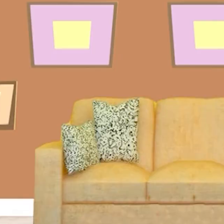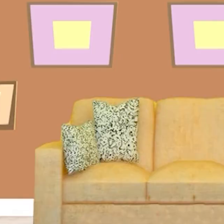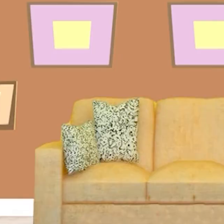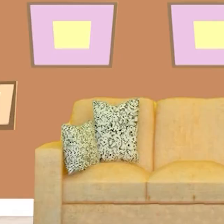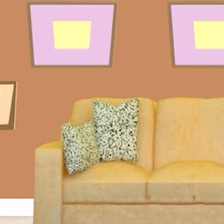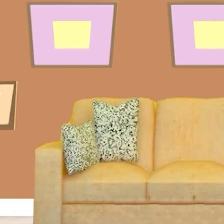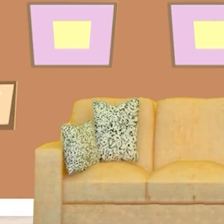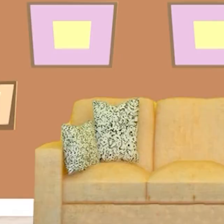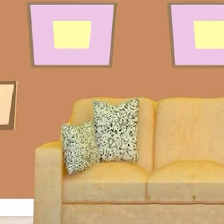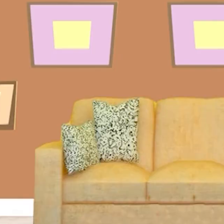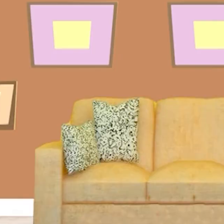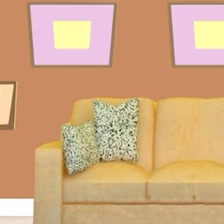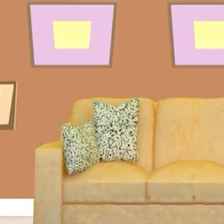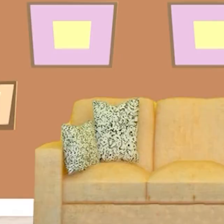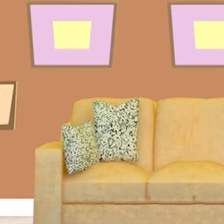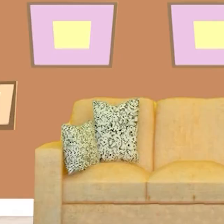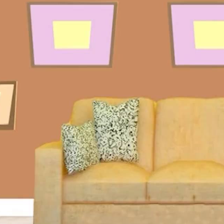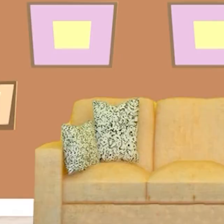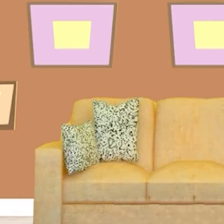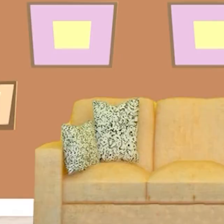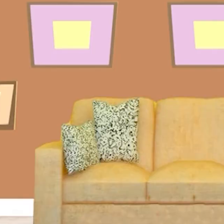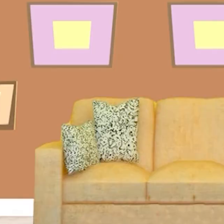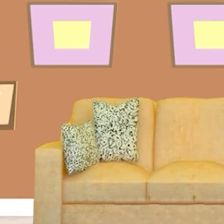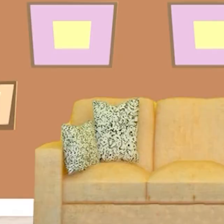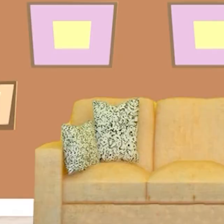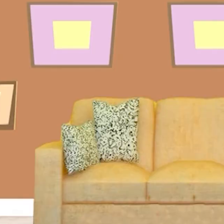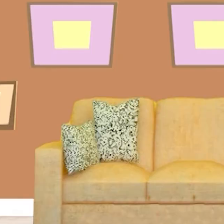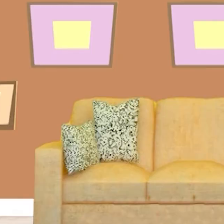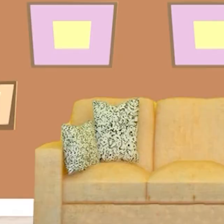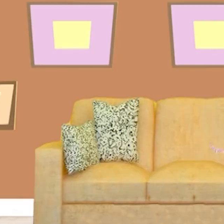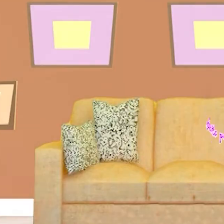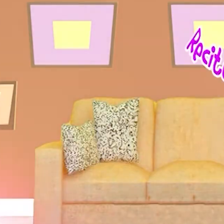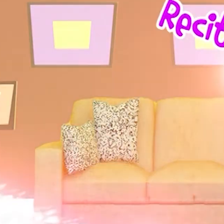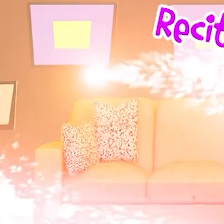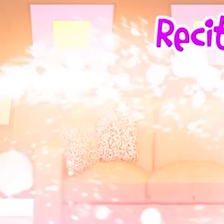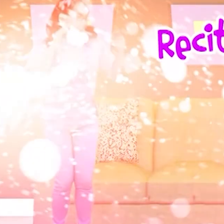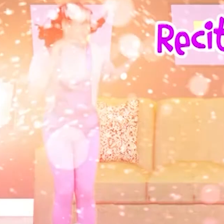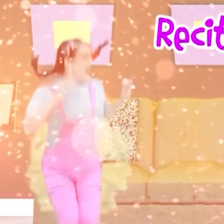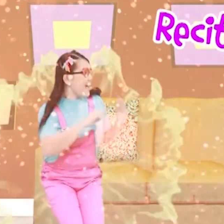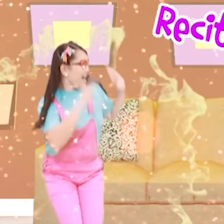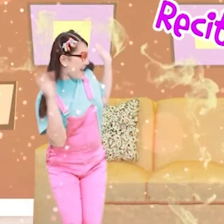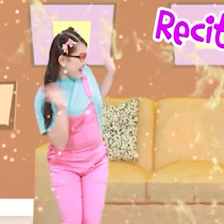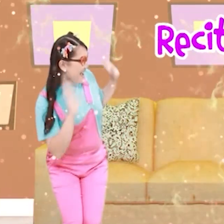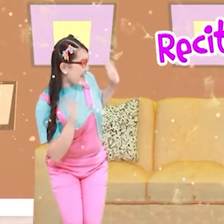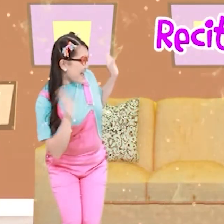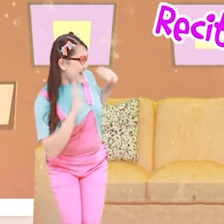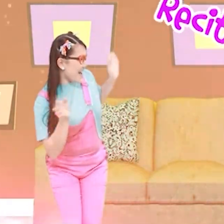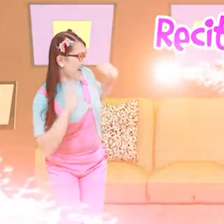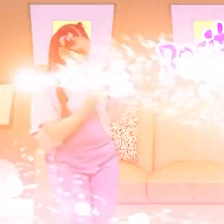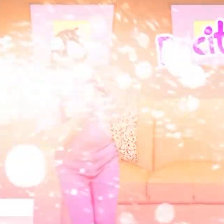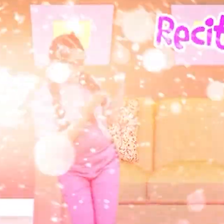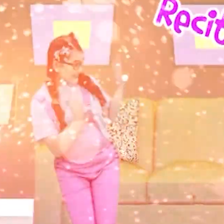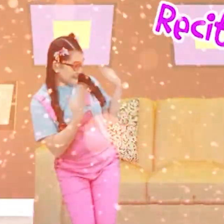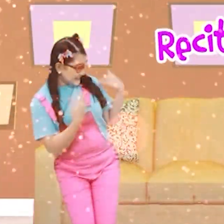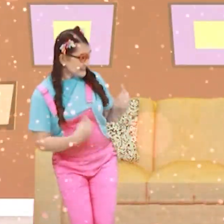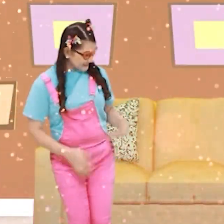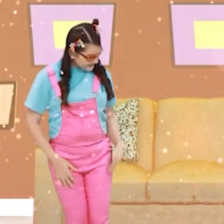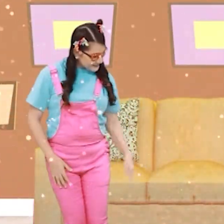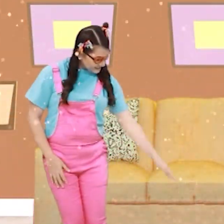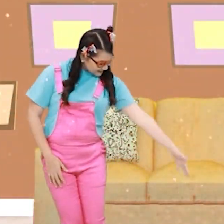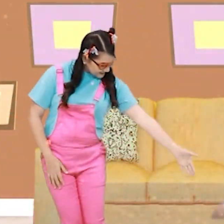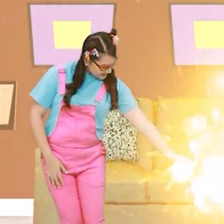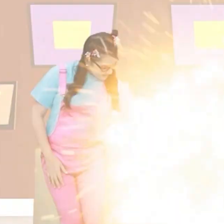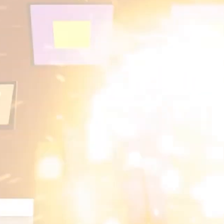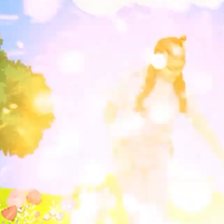English. Let us discover English. Recite poems and read stories. We